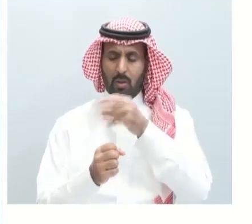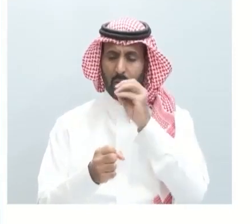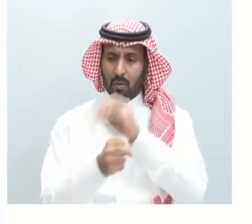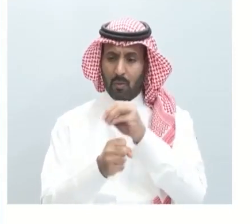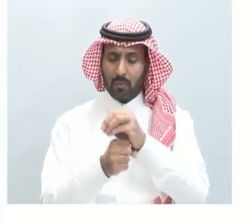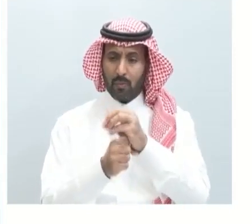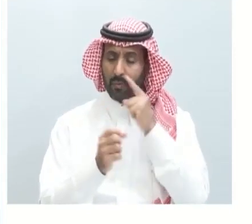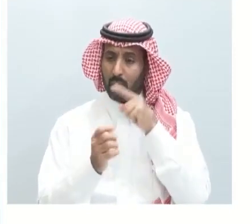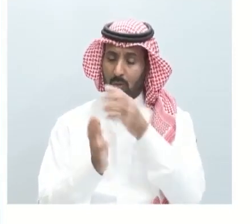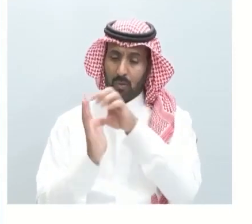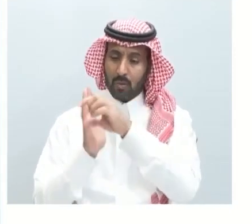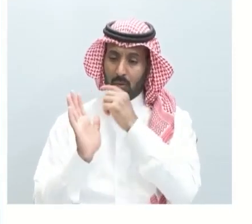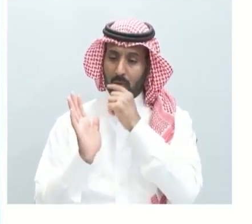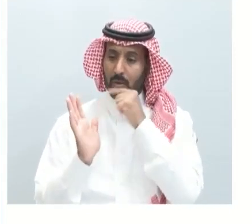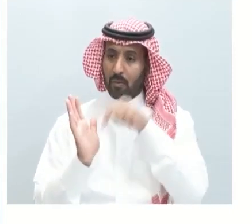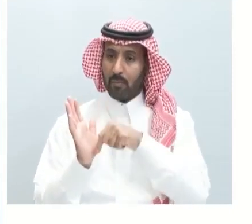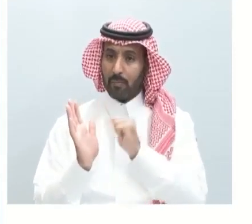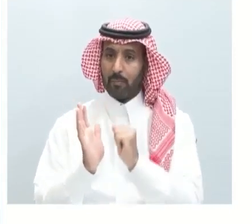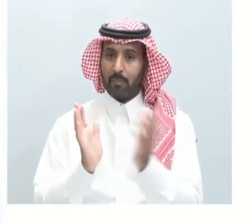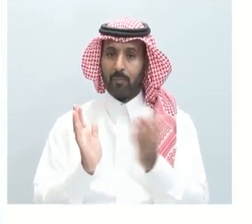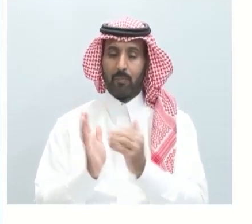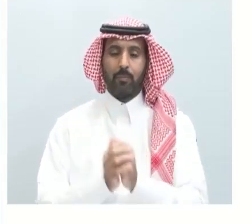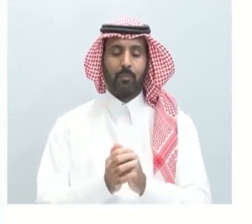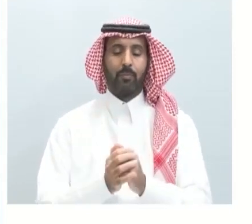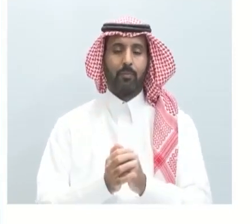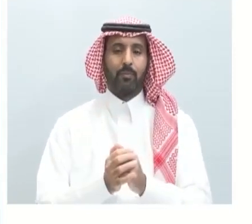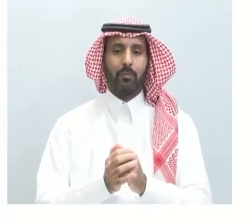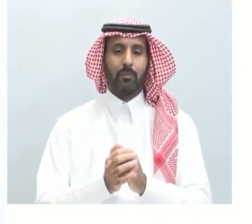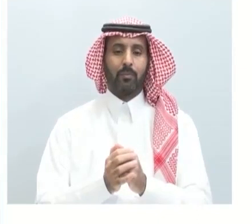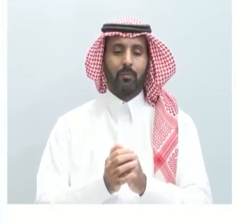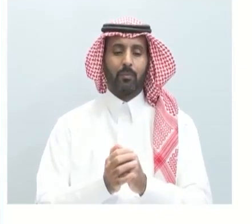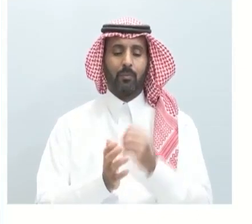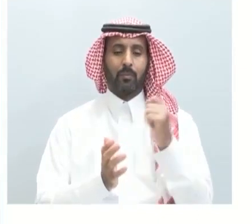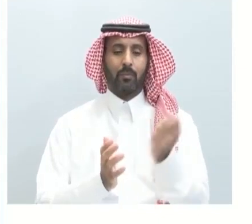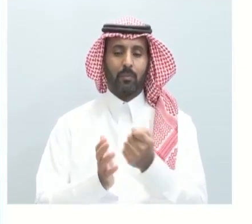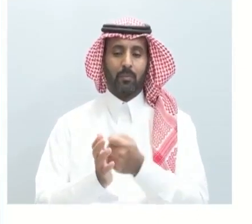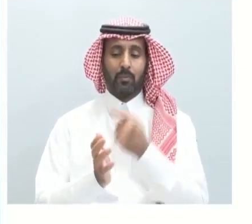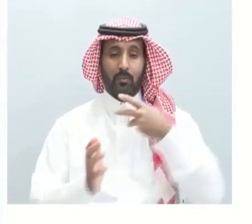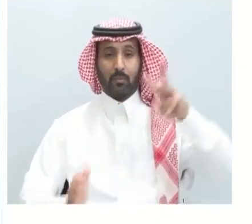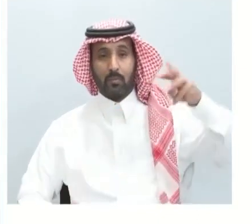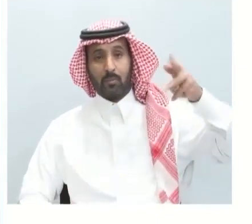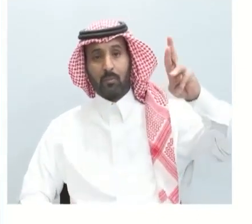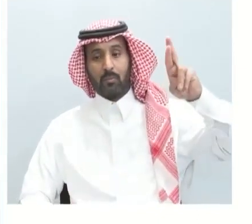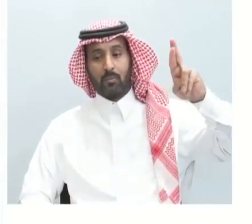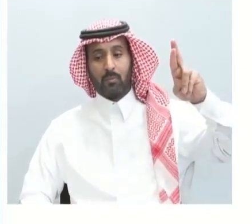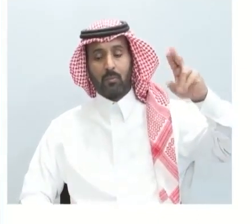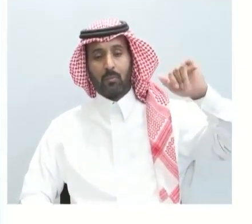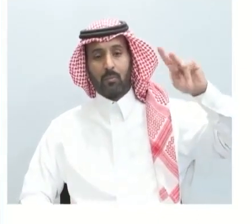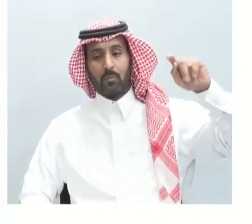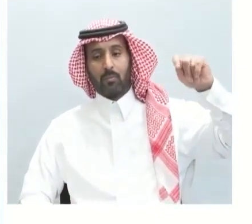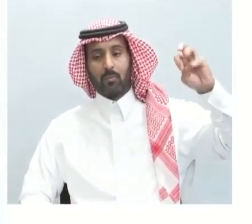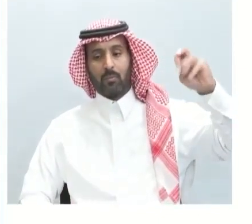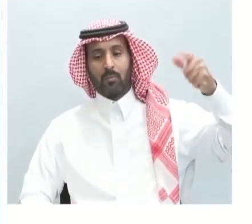information about a subject let's read the writing prompt here write an expository essay